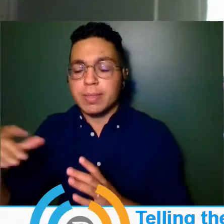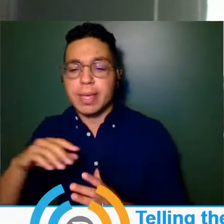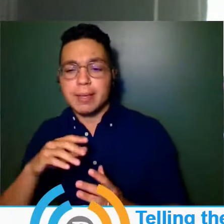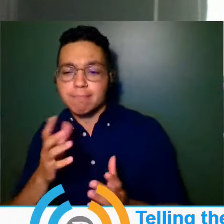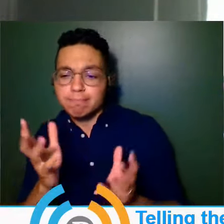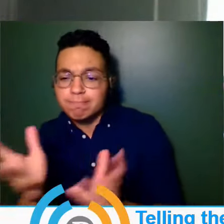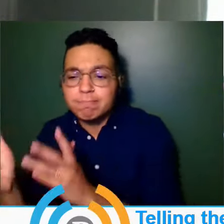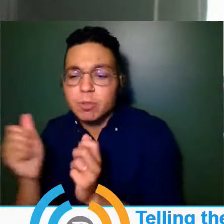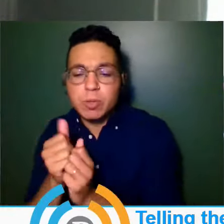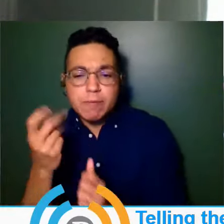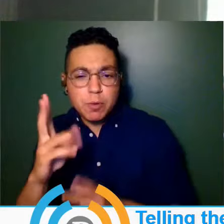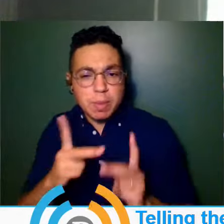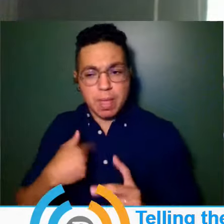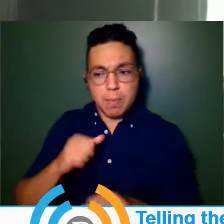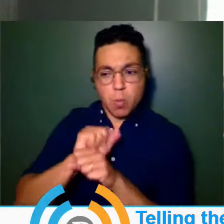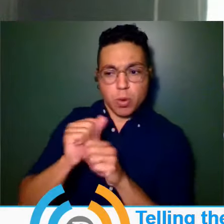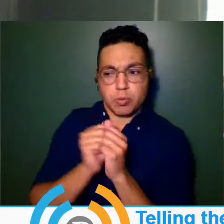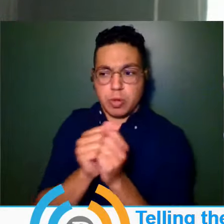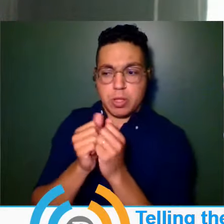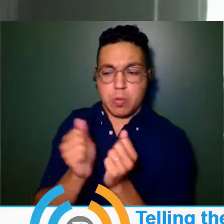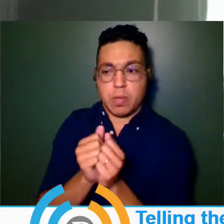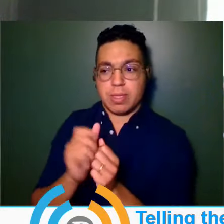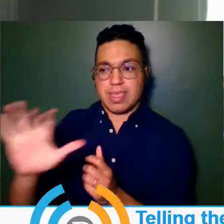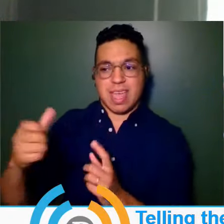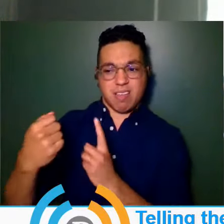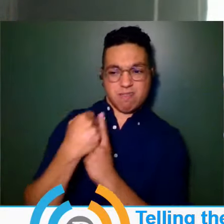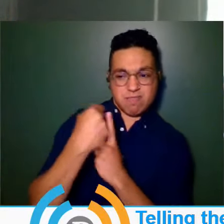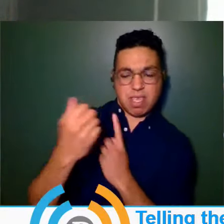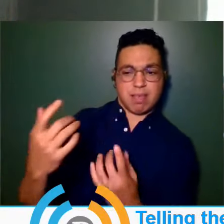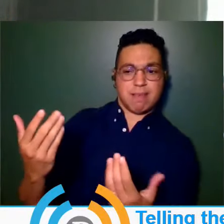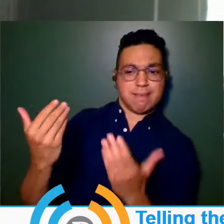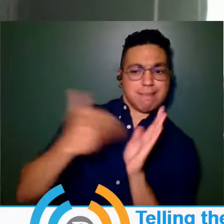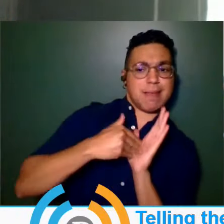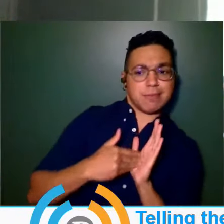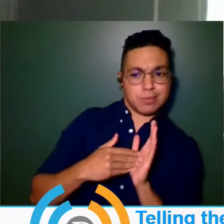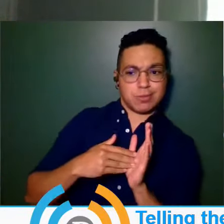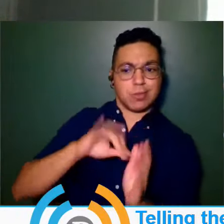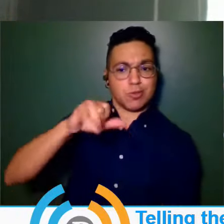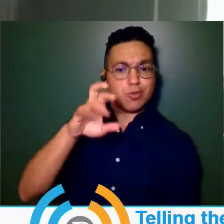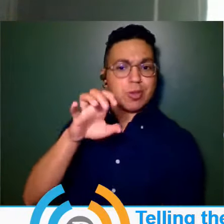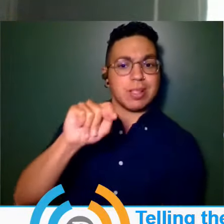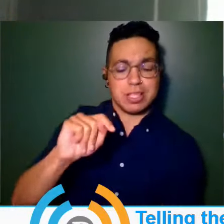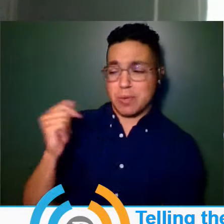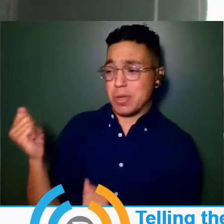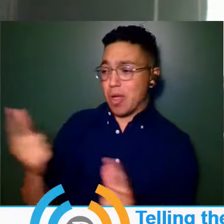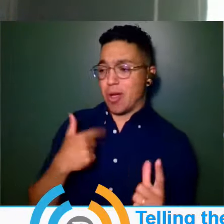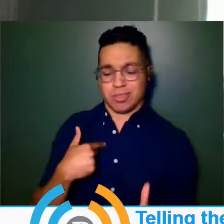these assaults on journalists, and everyone just erupted into laughter.